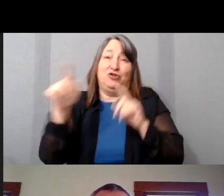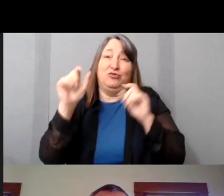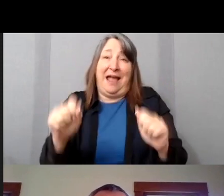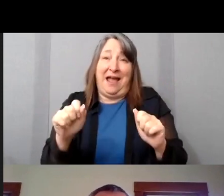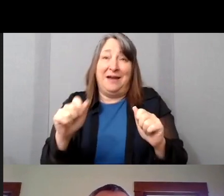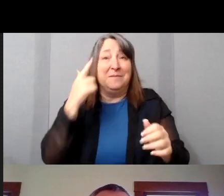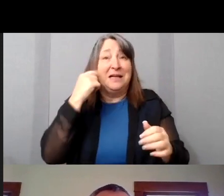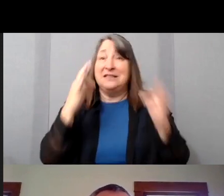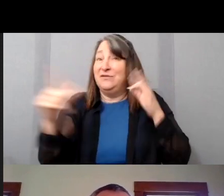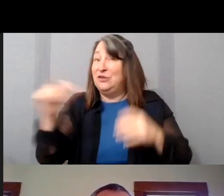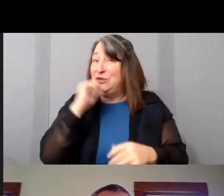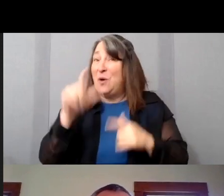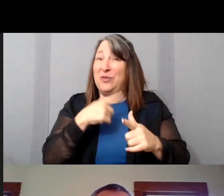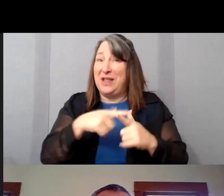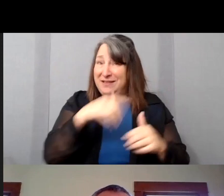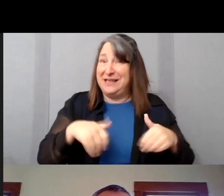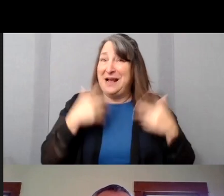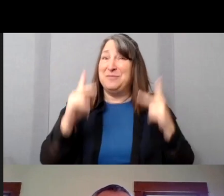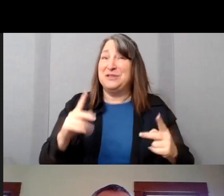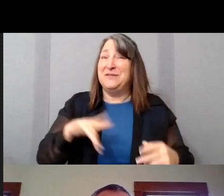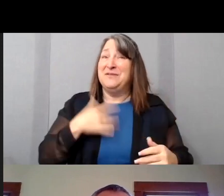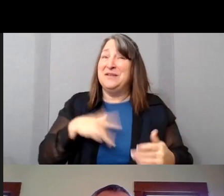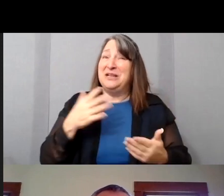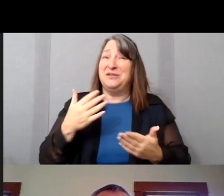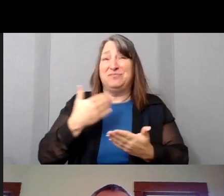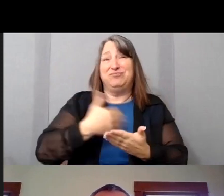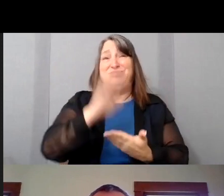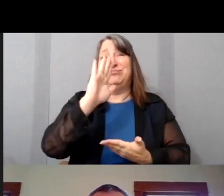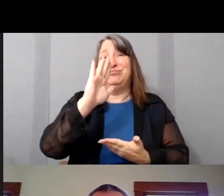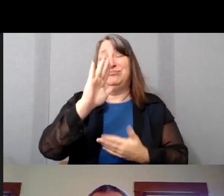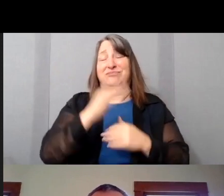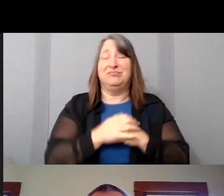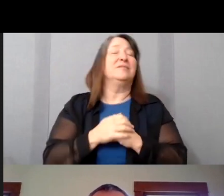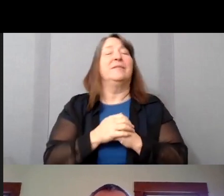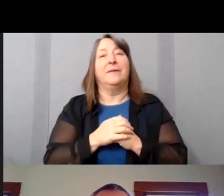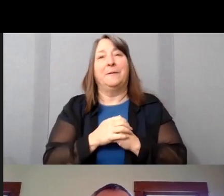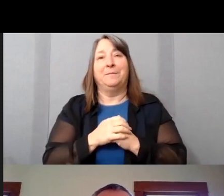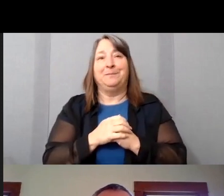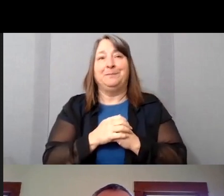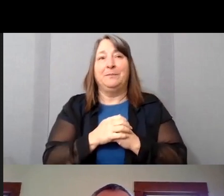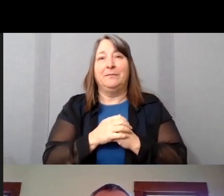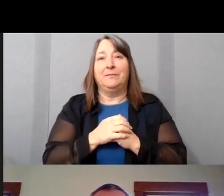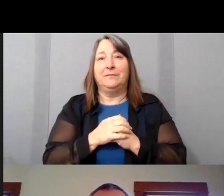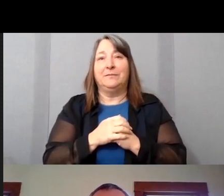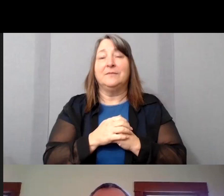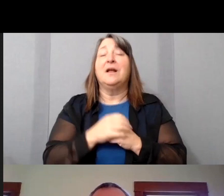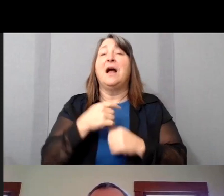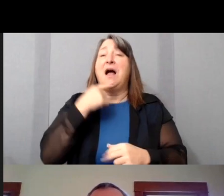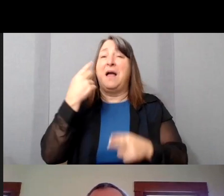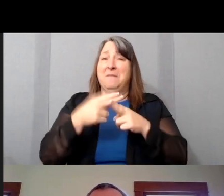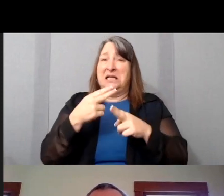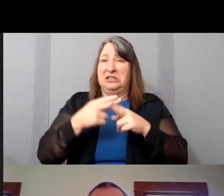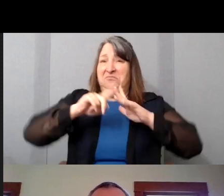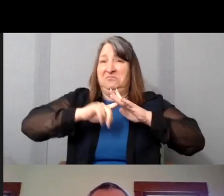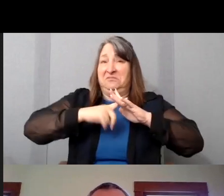harshly than you may have meant it as a mentor. And I mentioned this early on in this conversation, even in programs